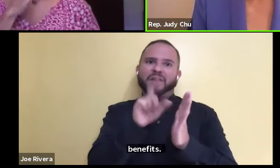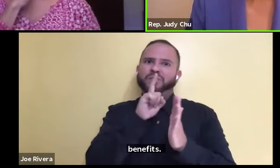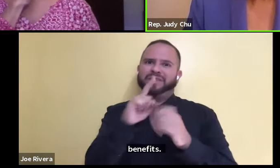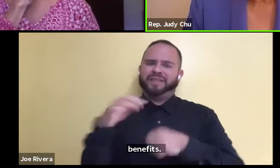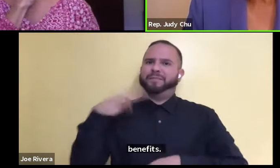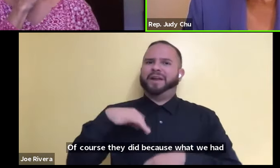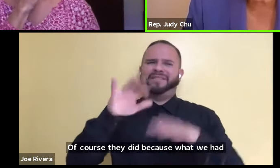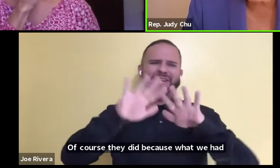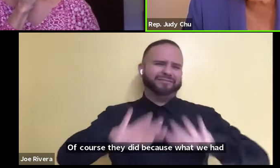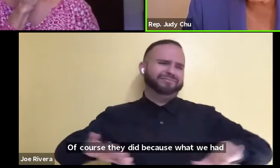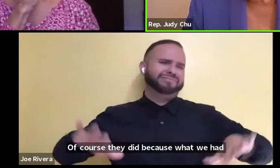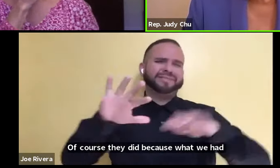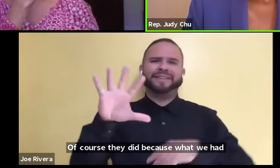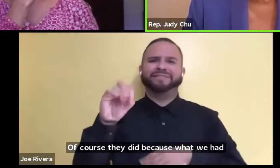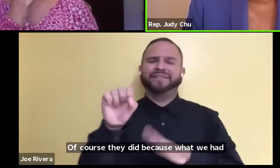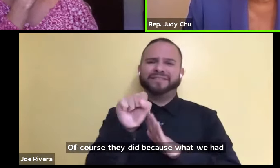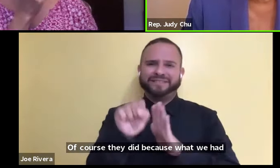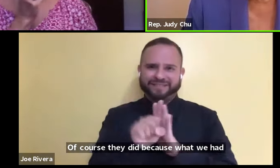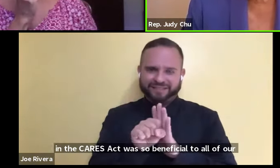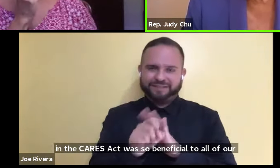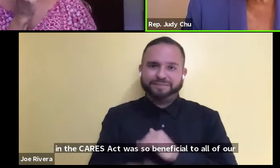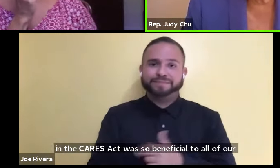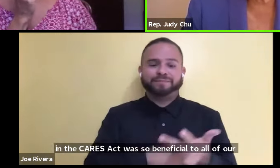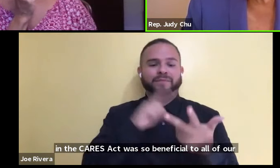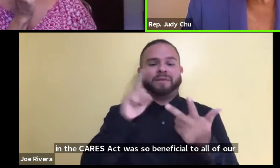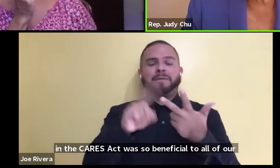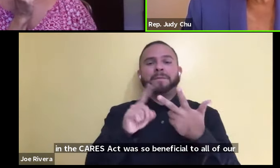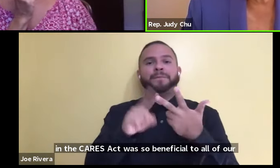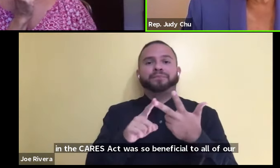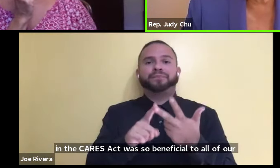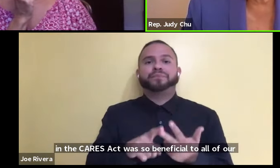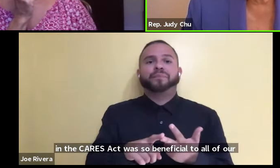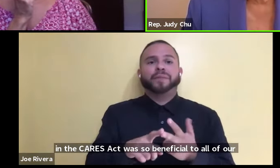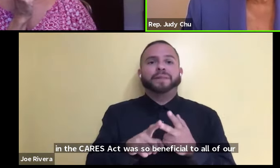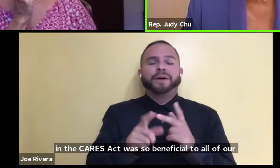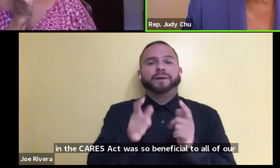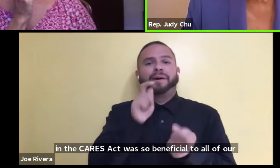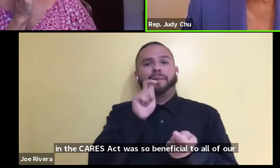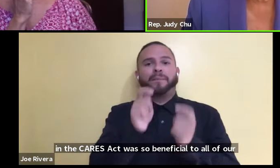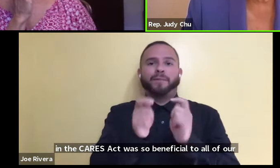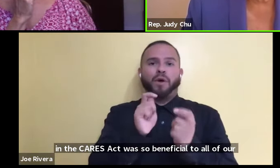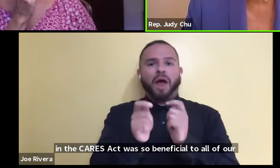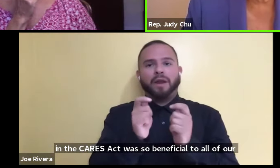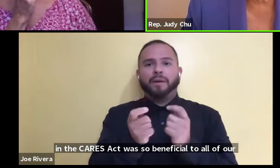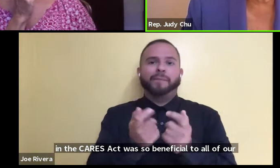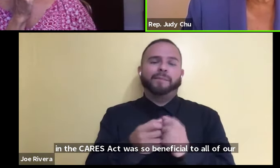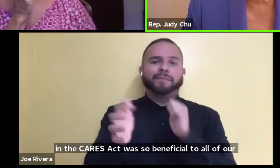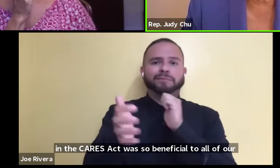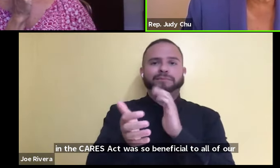states. Finally, this memorandum has a